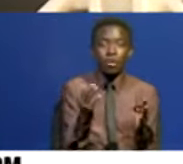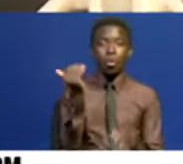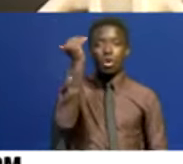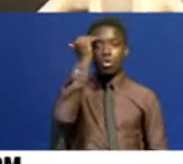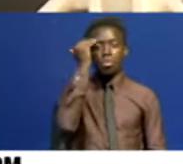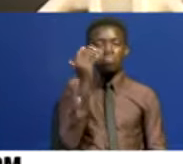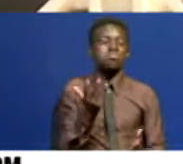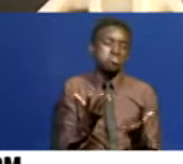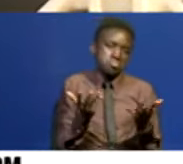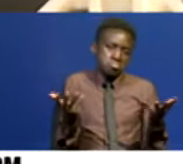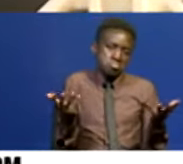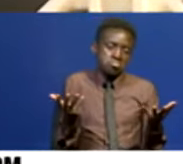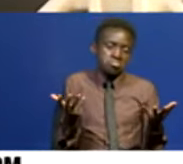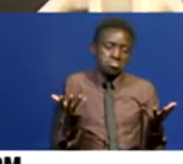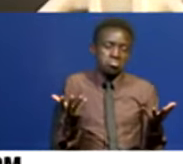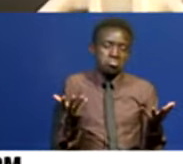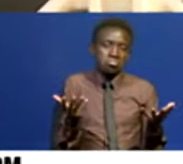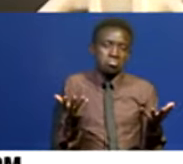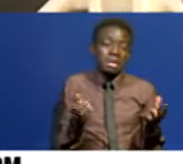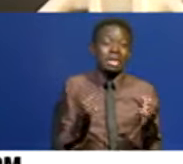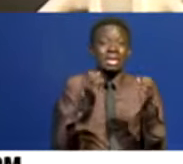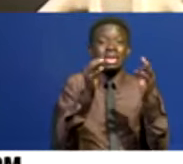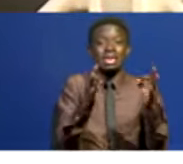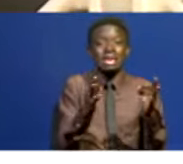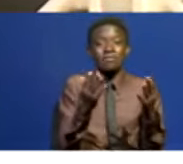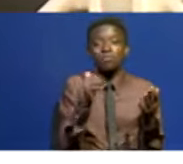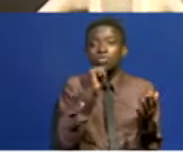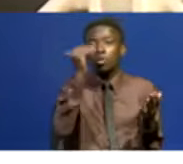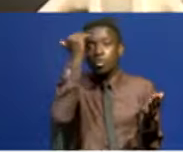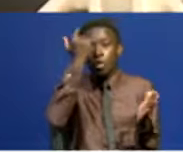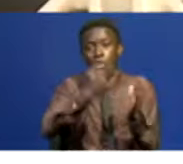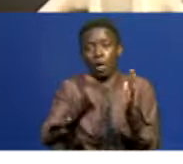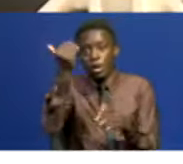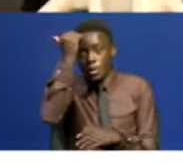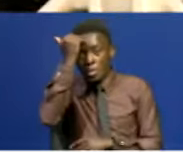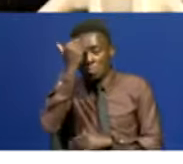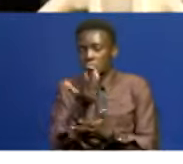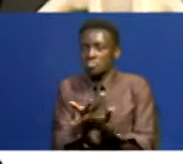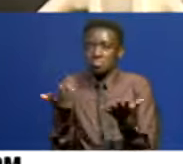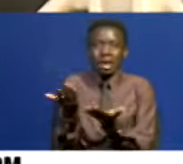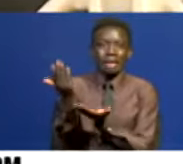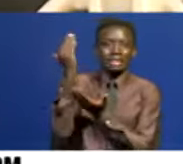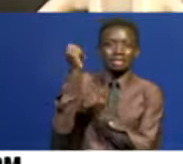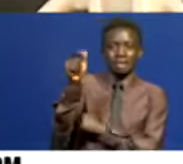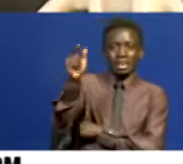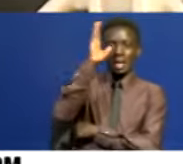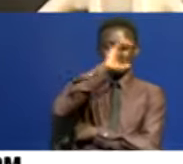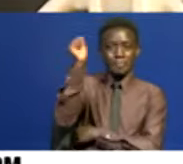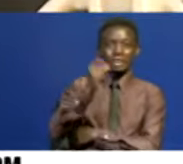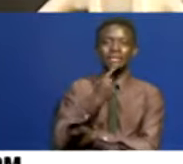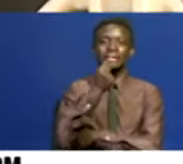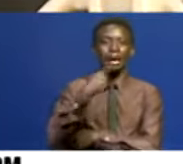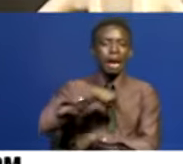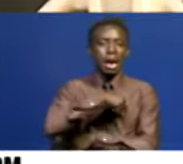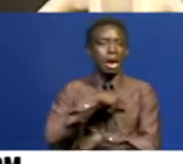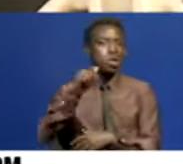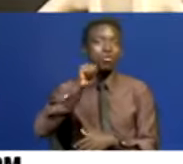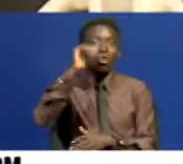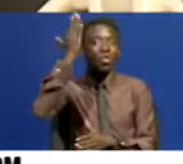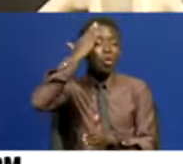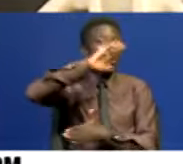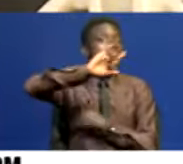say. If we do not know, we'll just expect the President to tell us that he doesn't exactly know when, but he has a plan. And